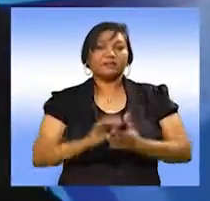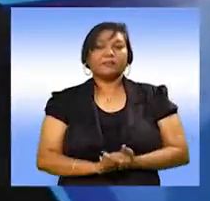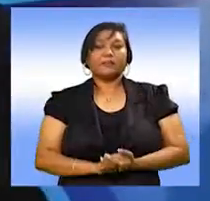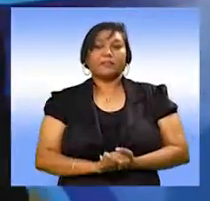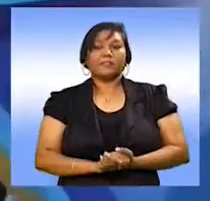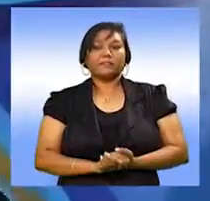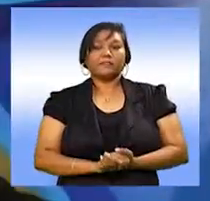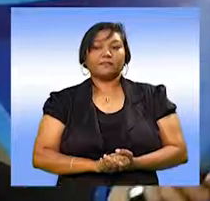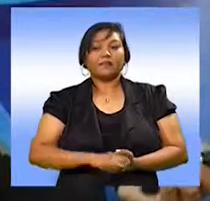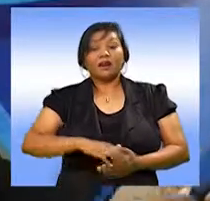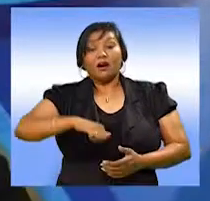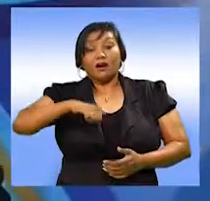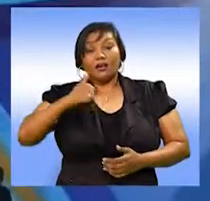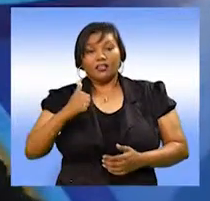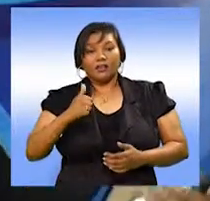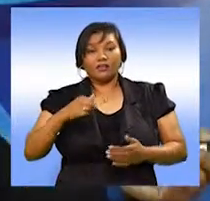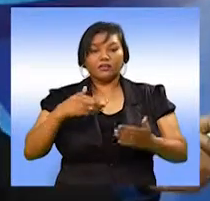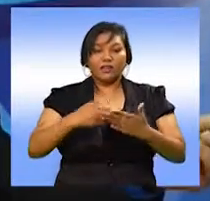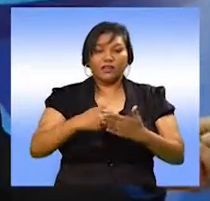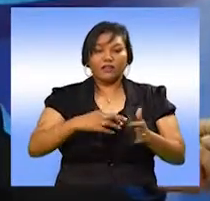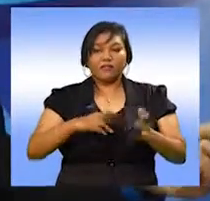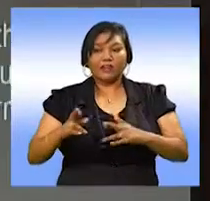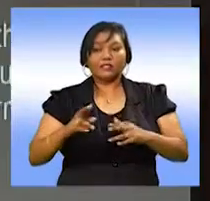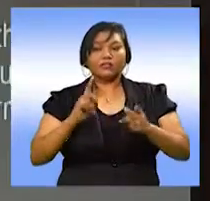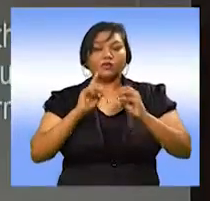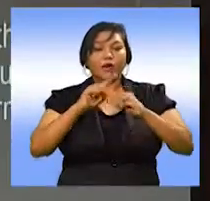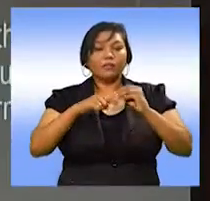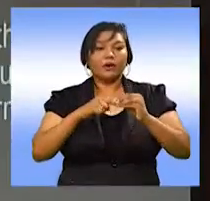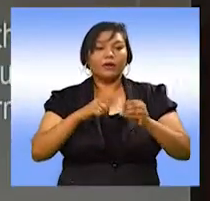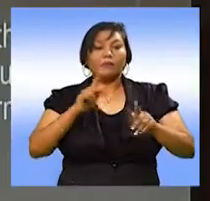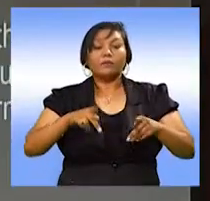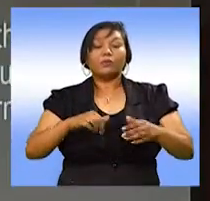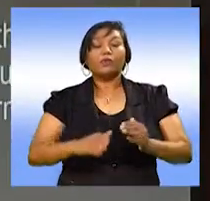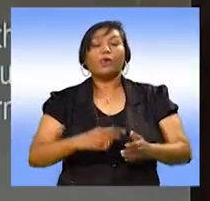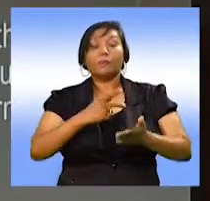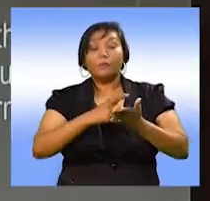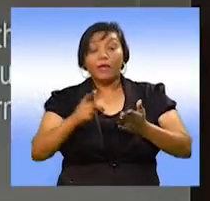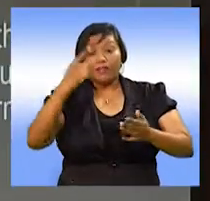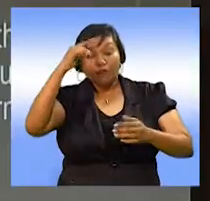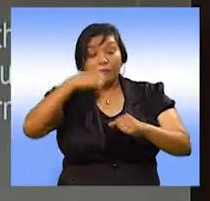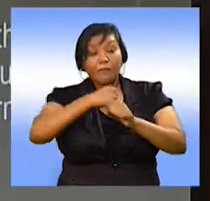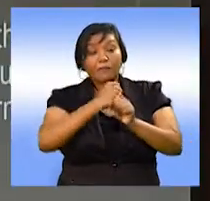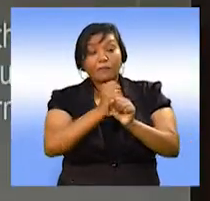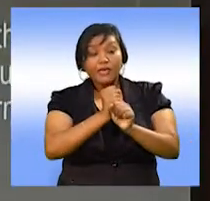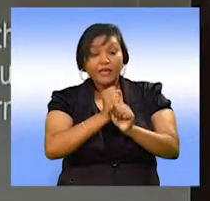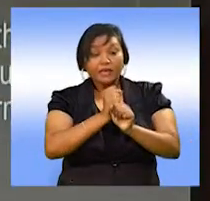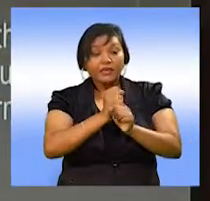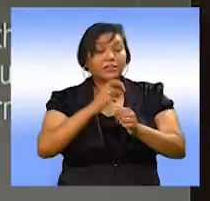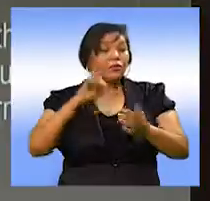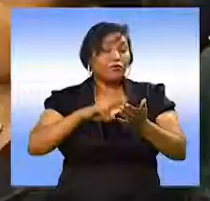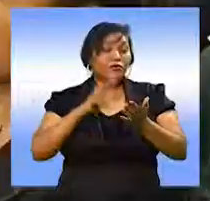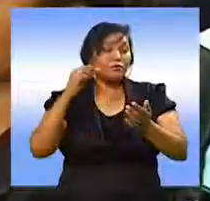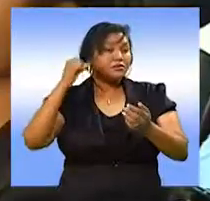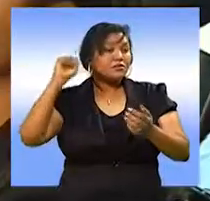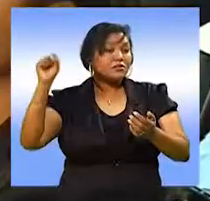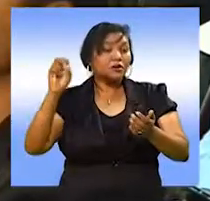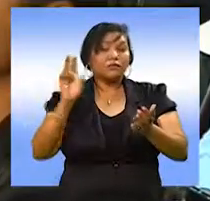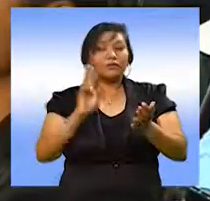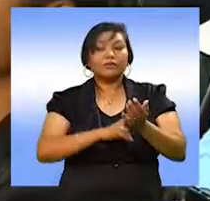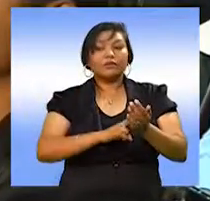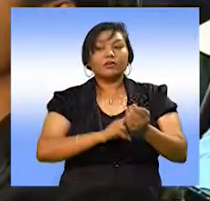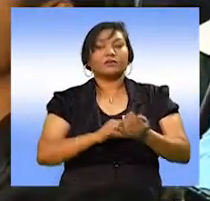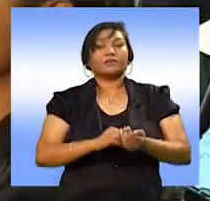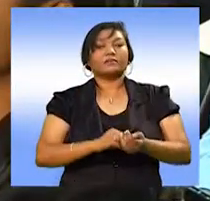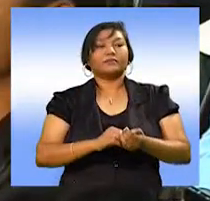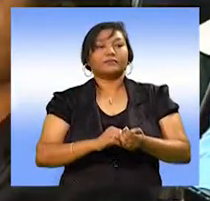other aspect of related rights, the rights of the producers of sound recordings. And when the guys sat down at WIPO to try